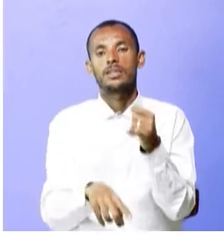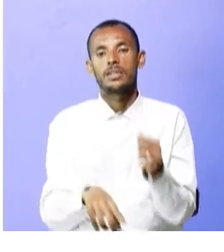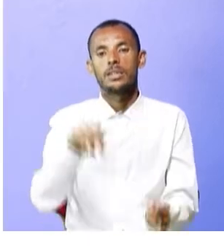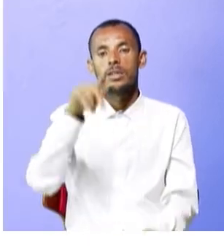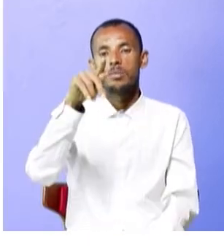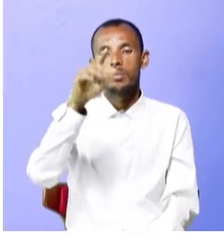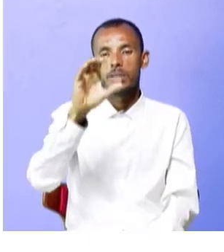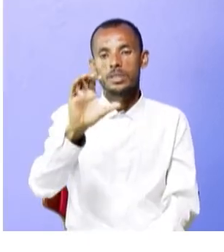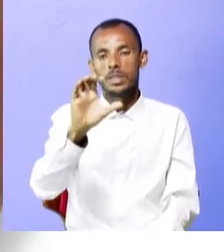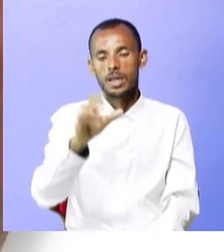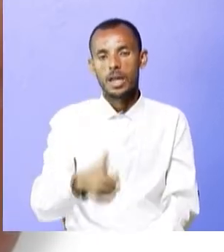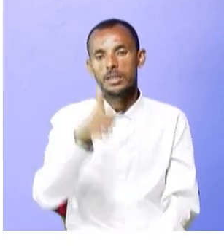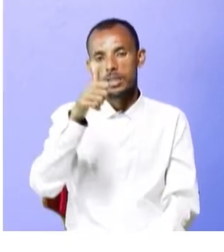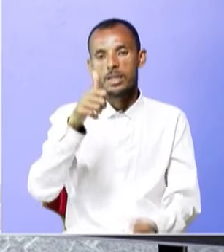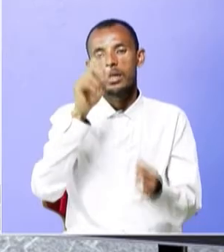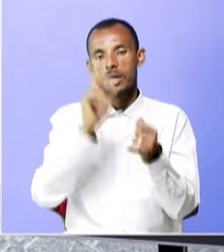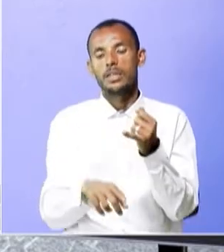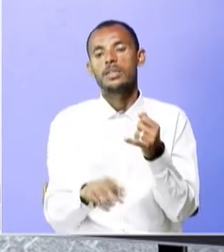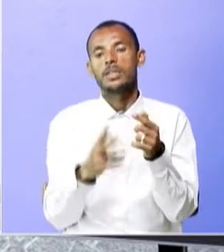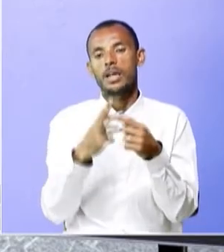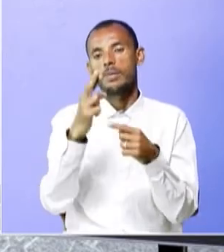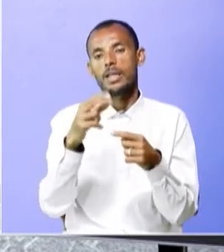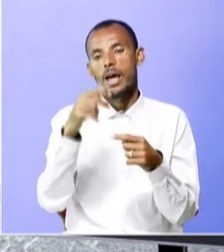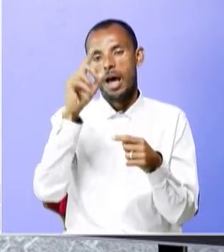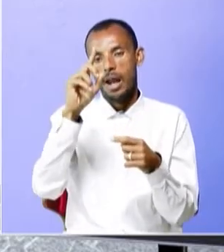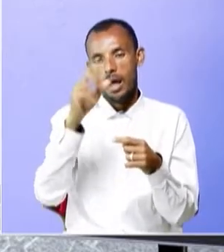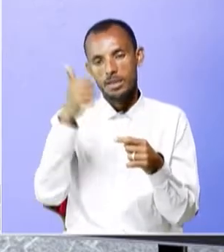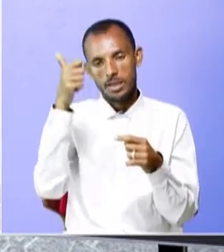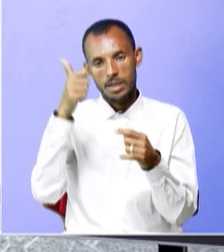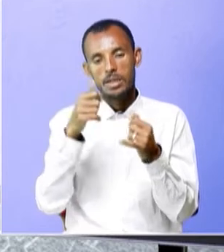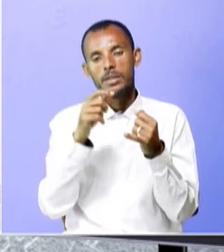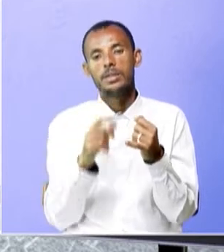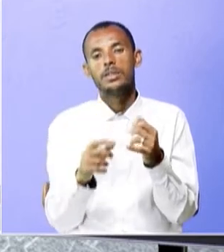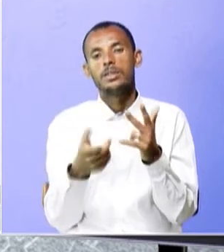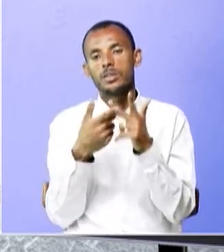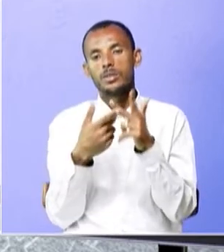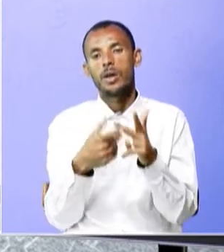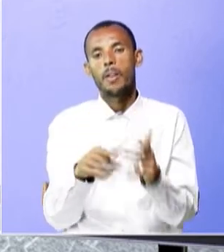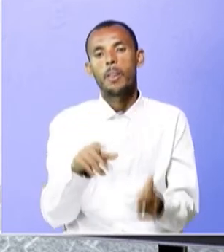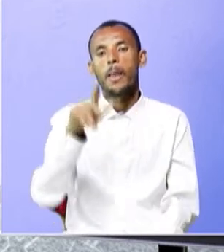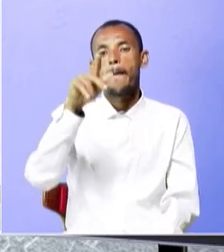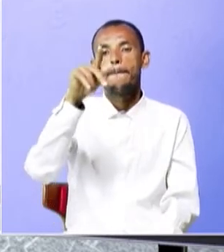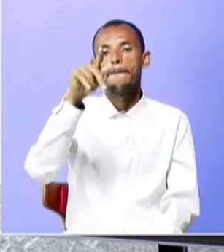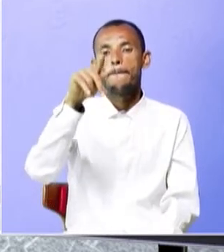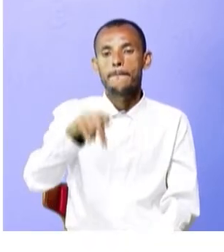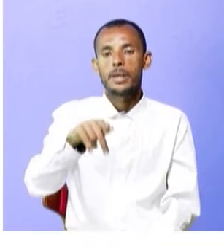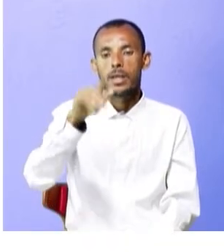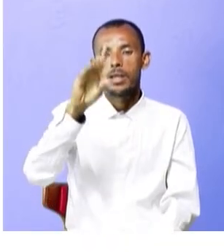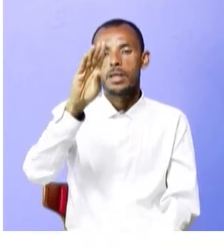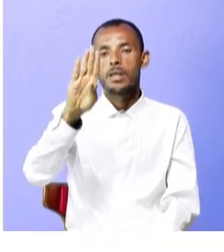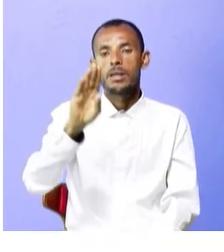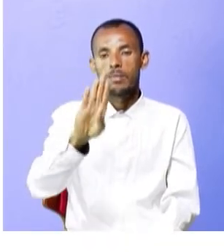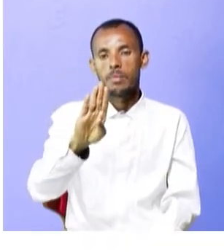PC, okay? This segment is another edge. The third one is PB. Okay,